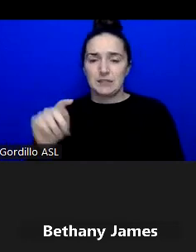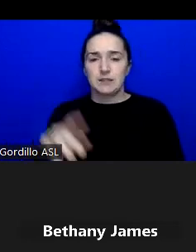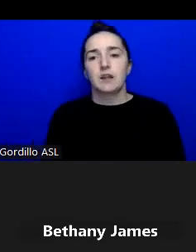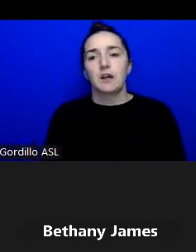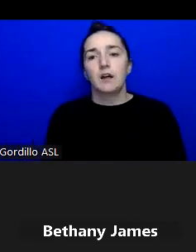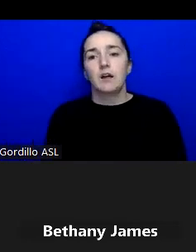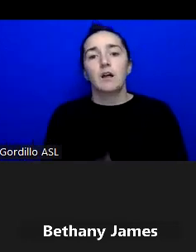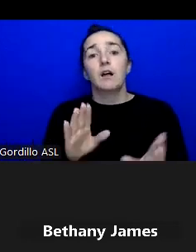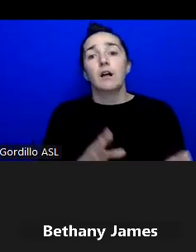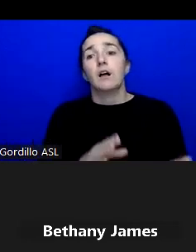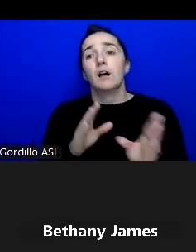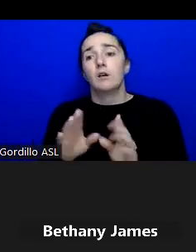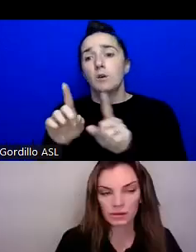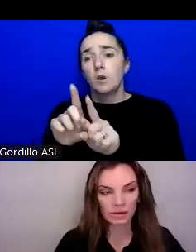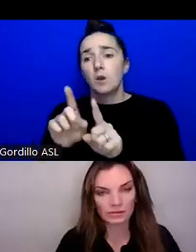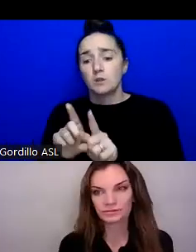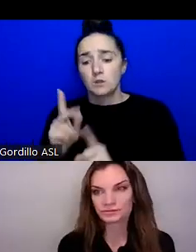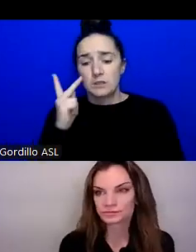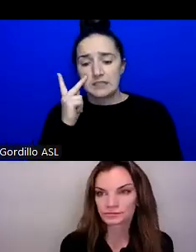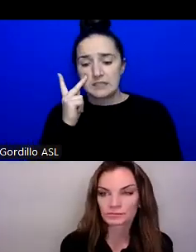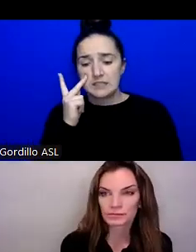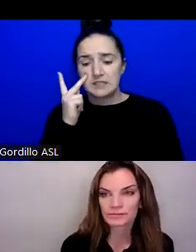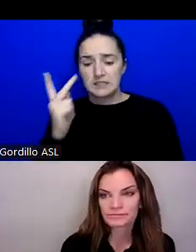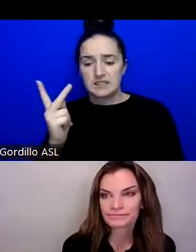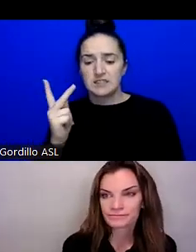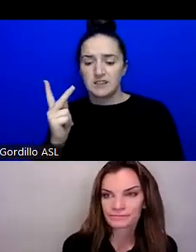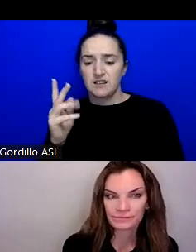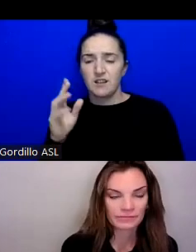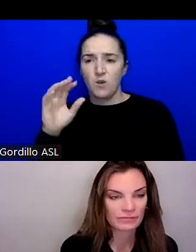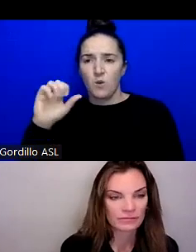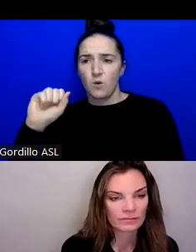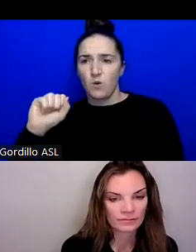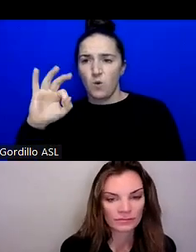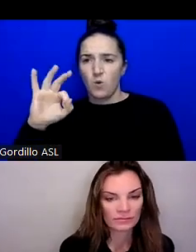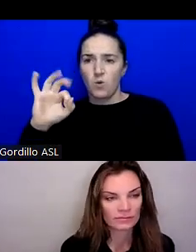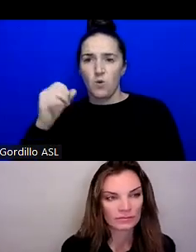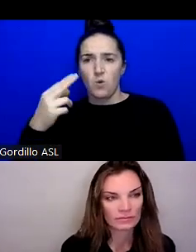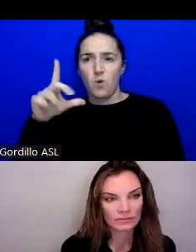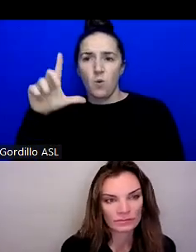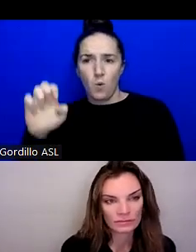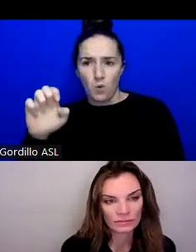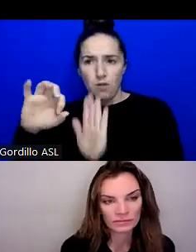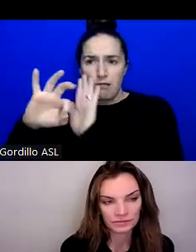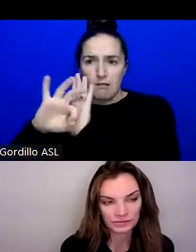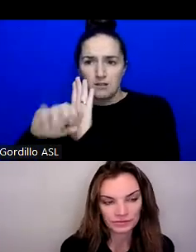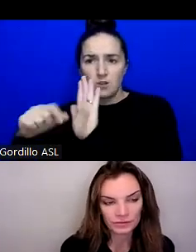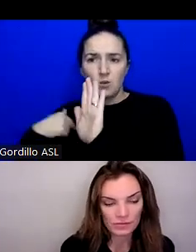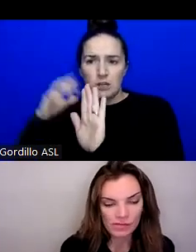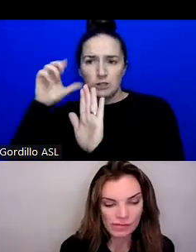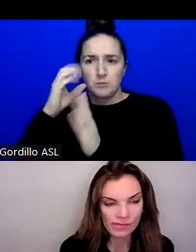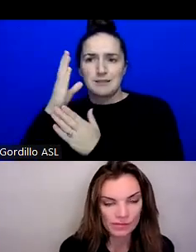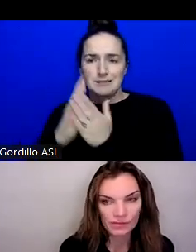we know right off the bat, we're going to be expecting some degree of a conductive loss no matter what, because sound is not able